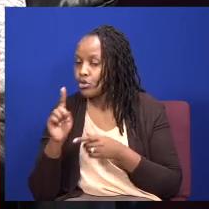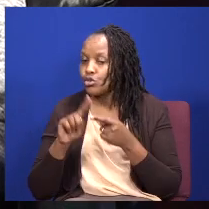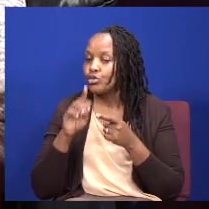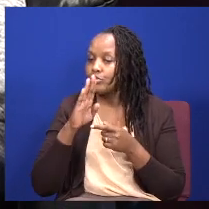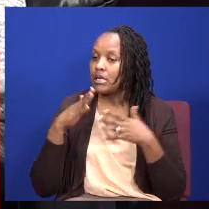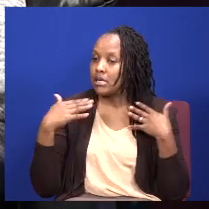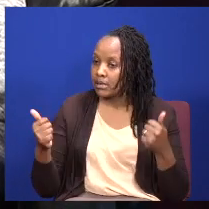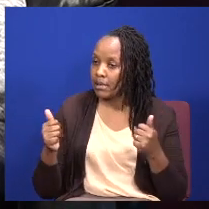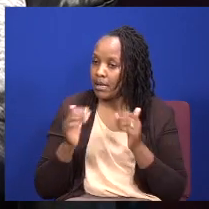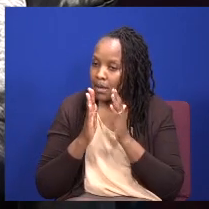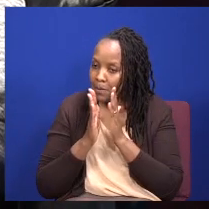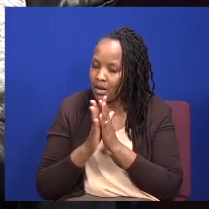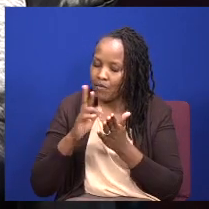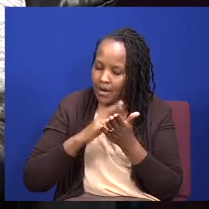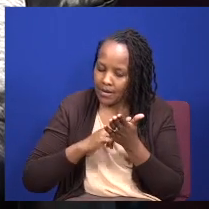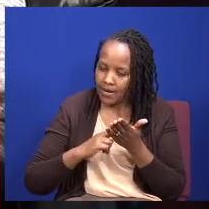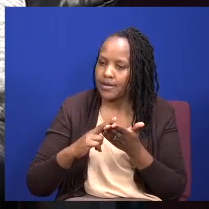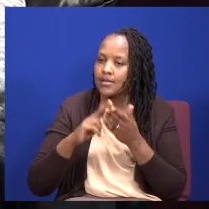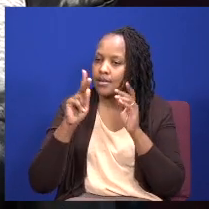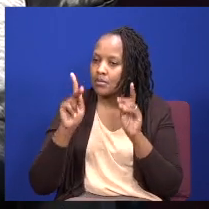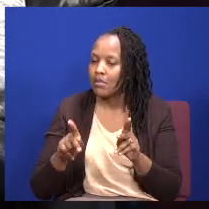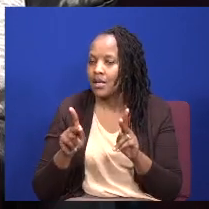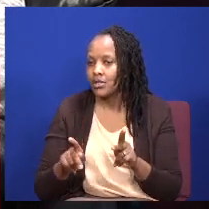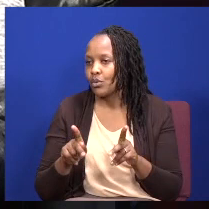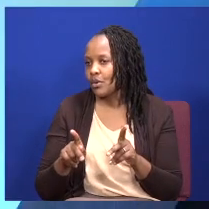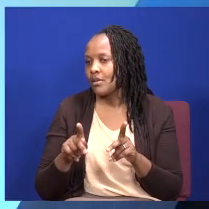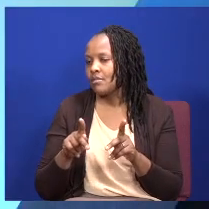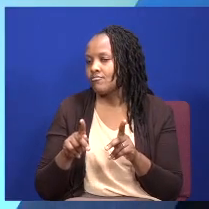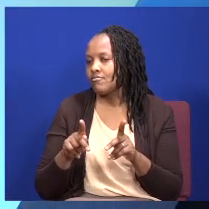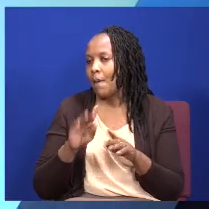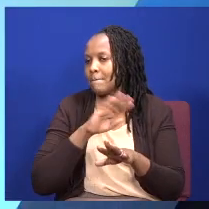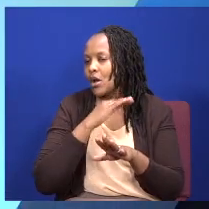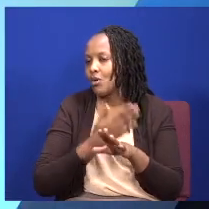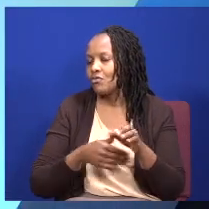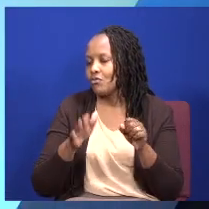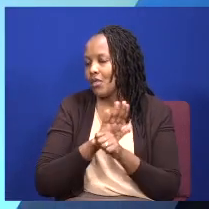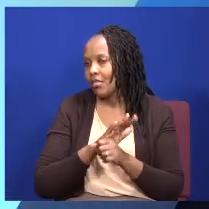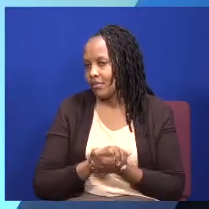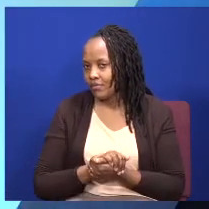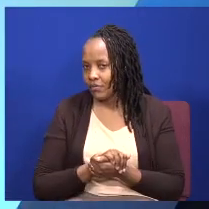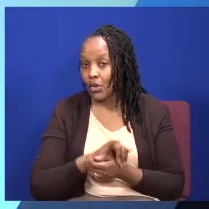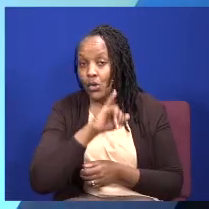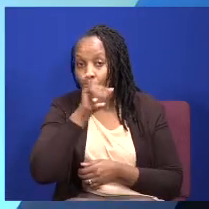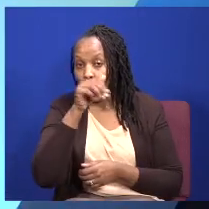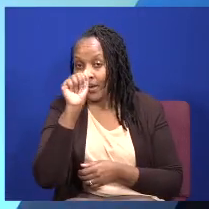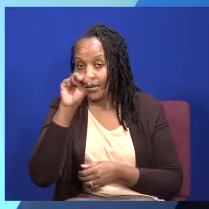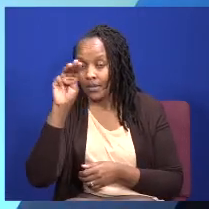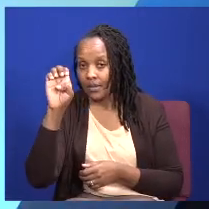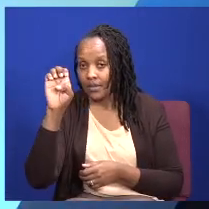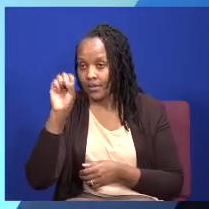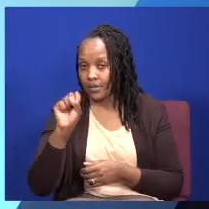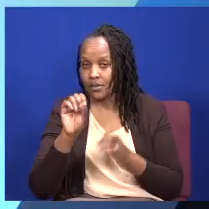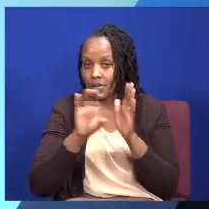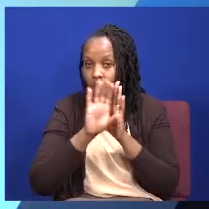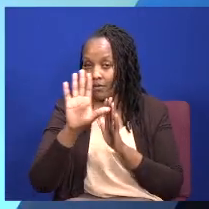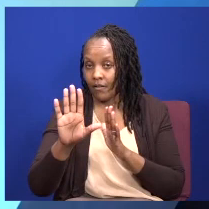of a righteous person is powerful and effective. Wow. So it talks about James 5, verse 15 and 16 talks